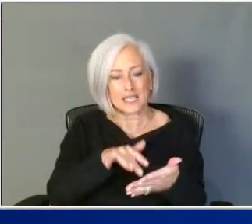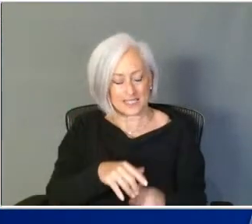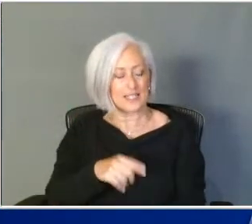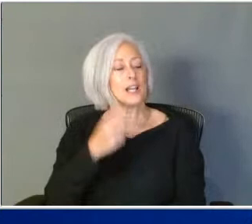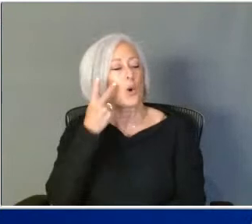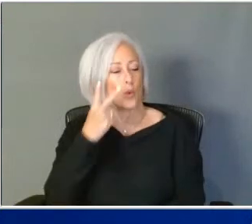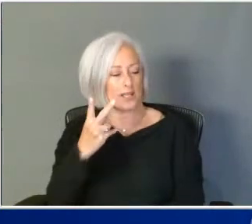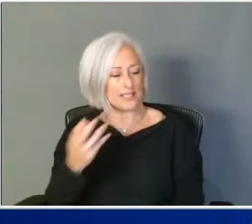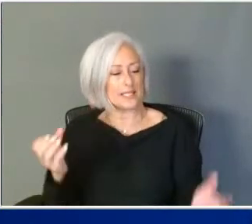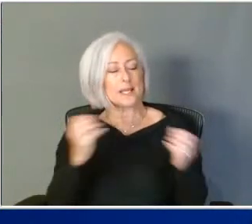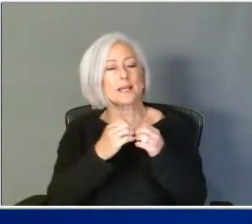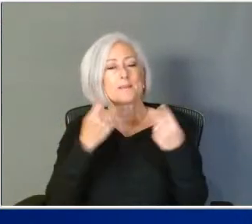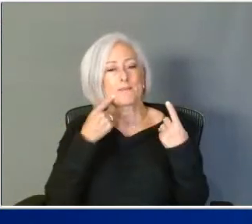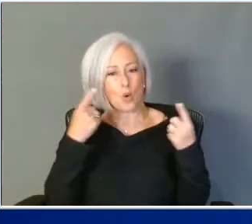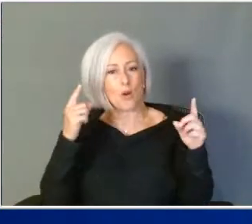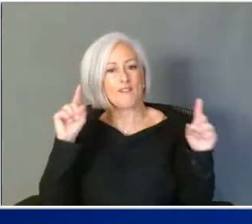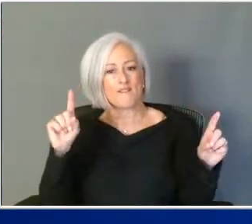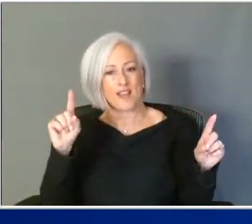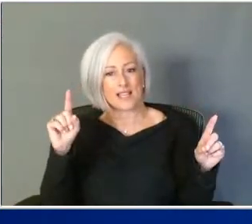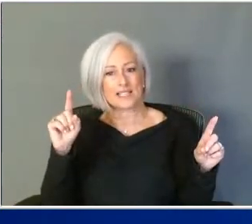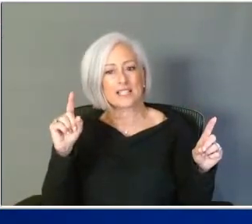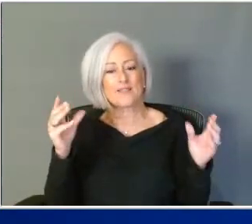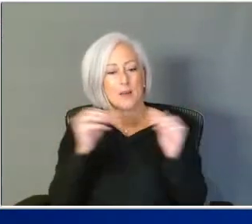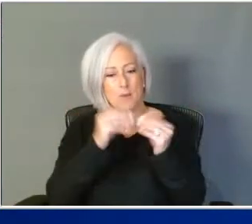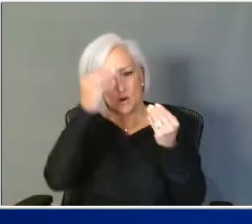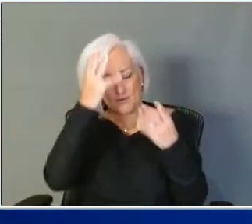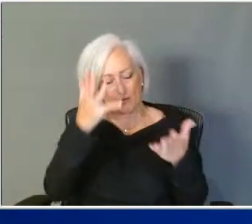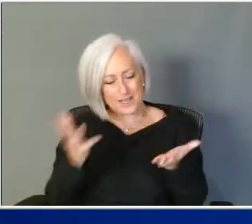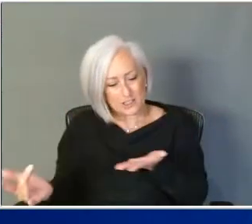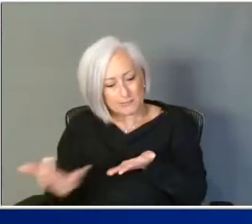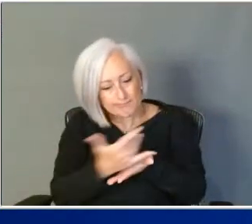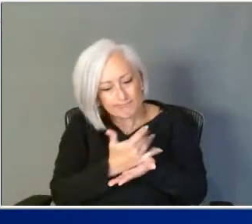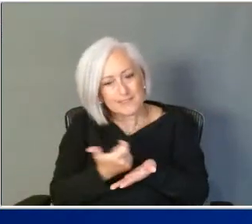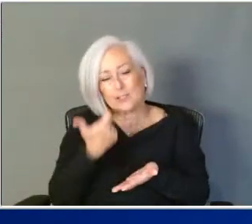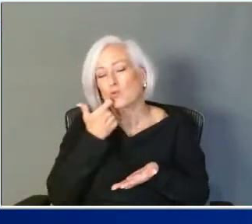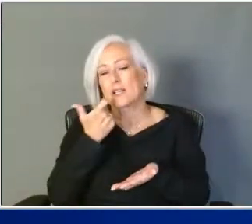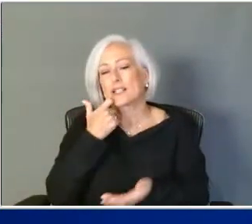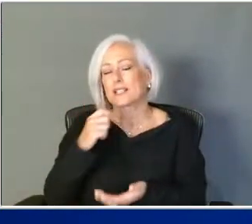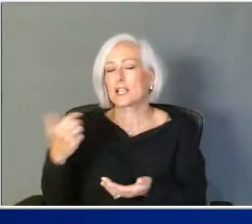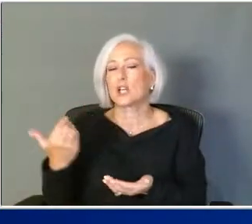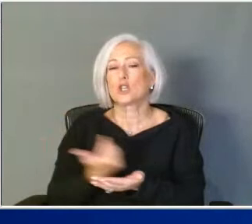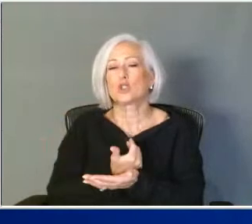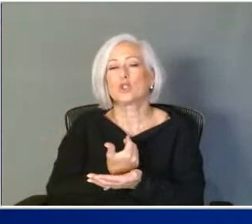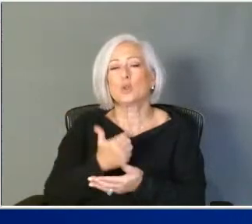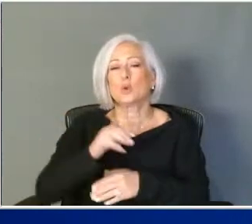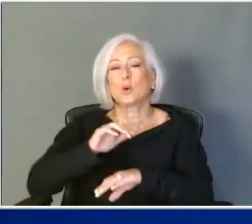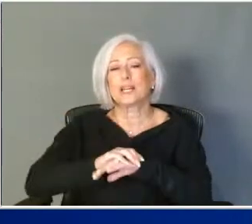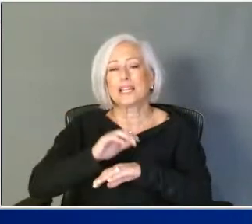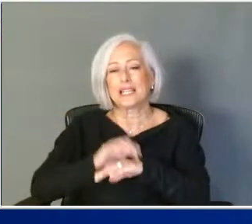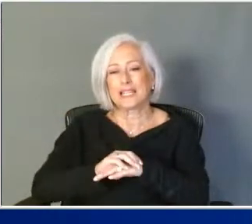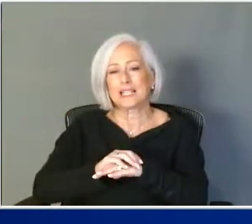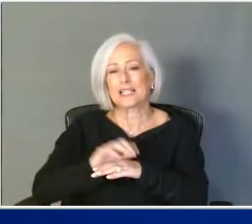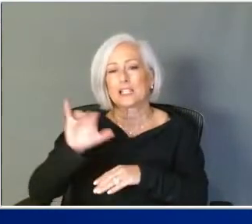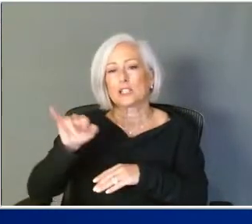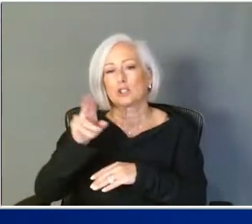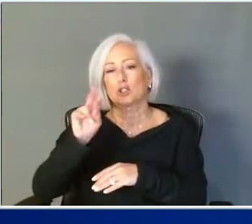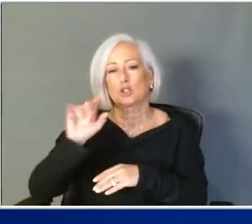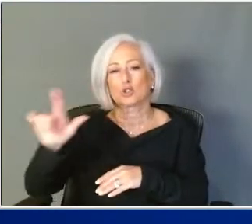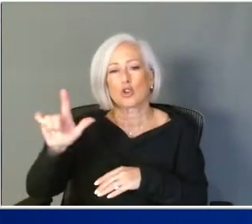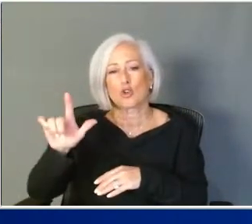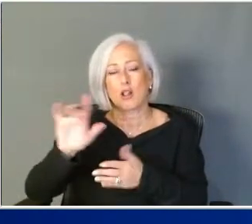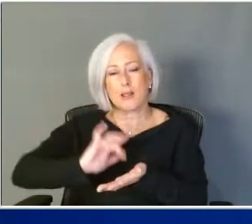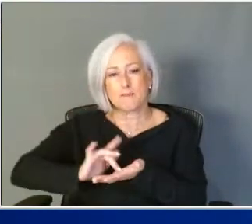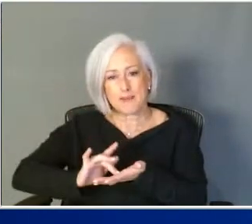We've seen a couple articles in the New England Journal of Medicine and Morbidity and Mortality Weekly Report from the